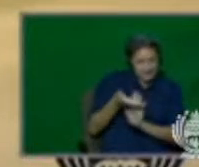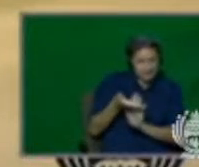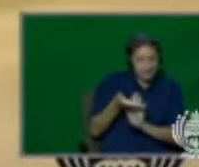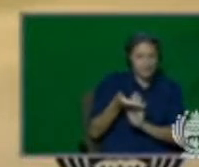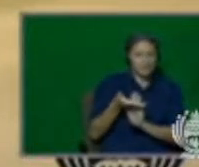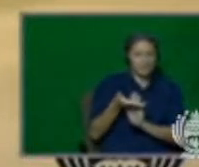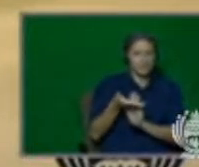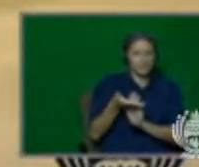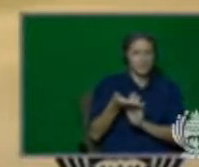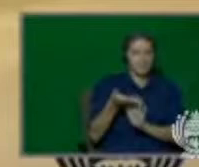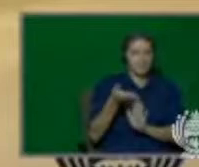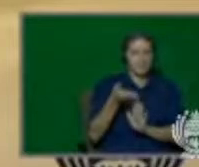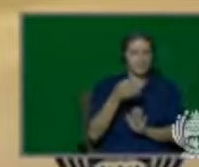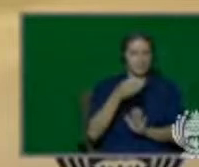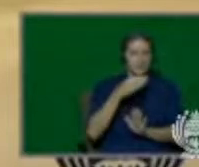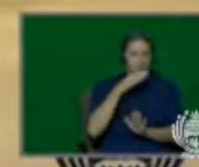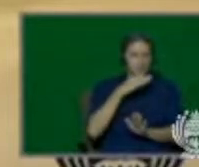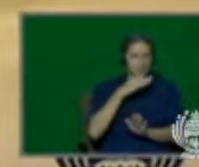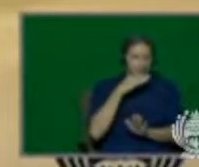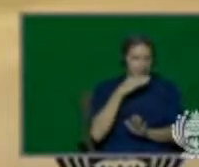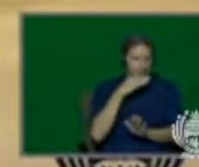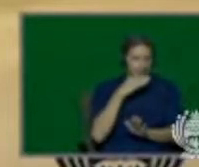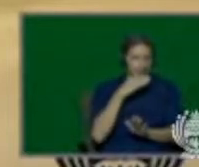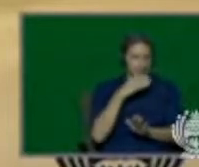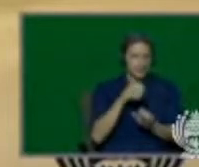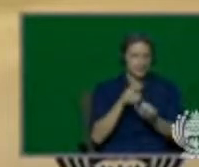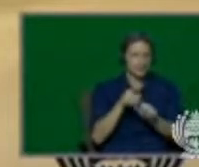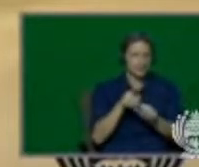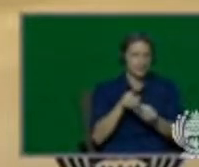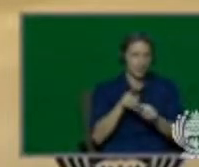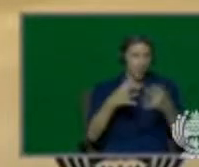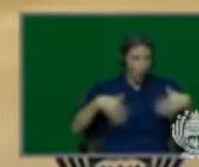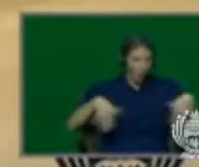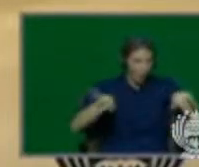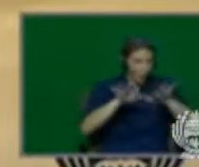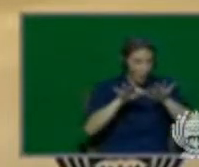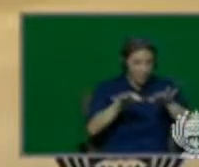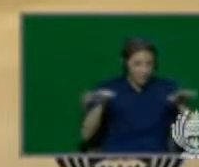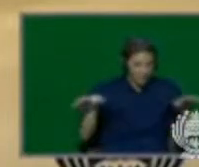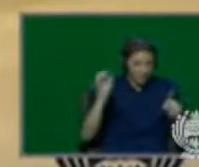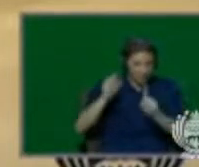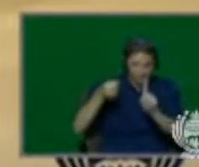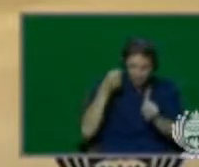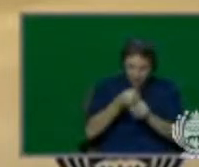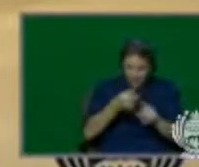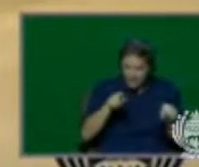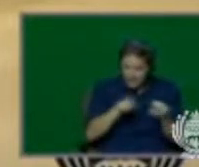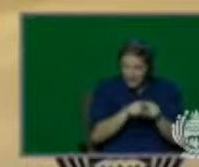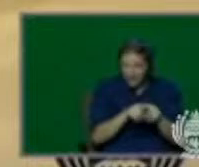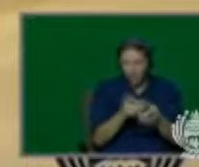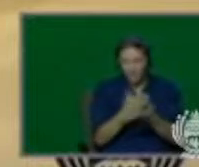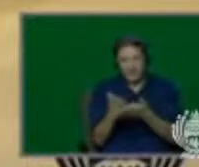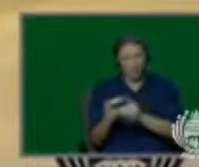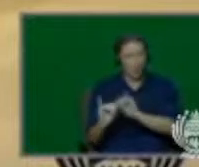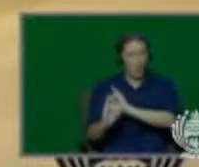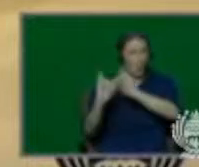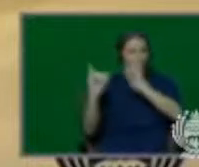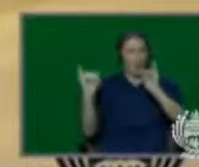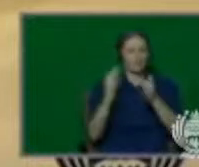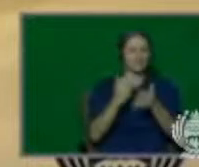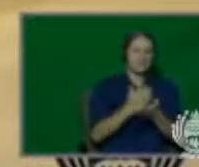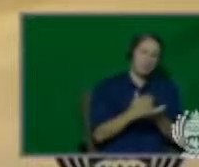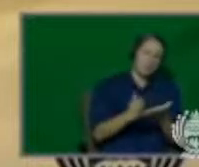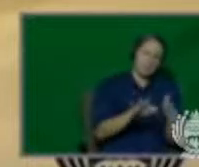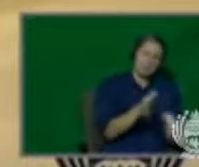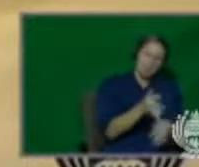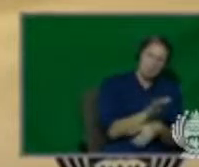distributional effect and impact were costly considered. The increase is also the most effective